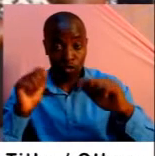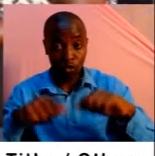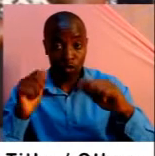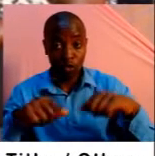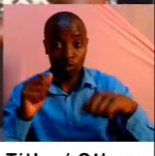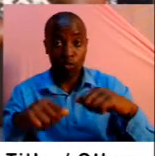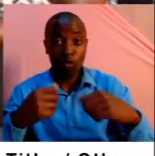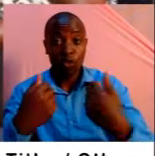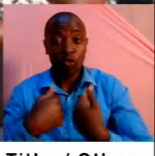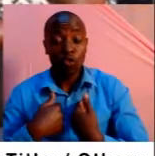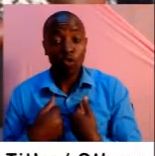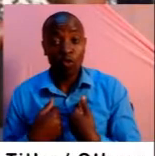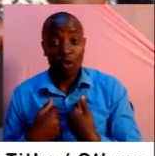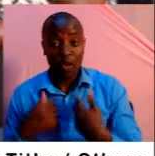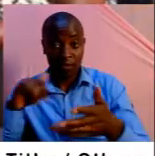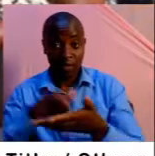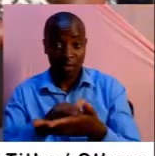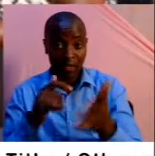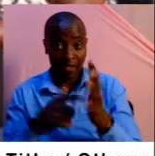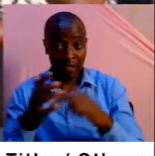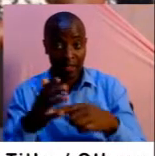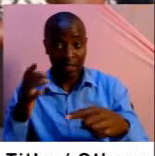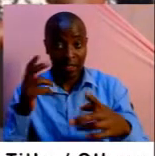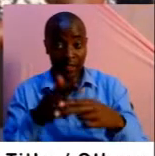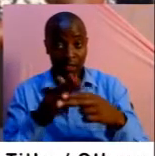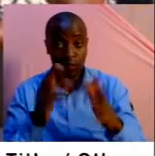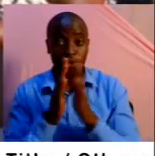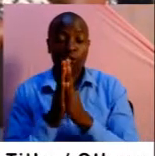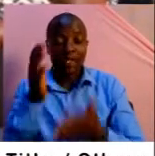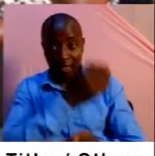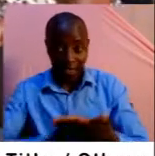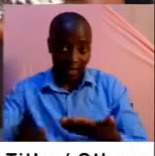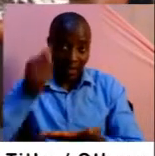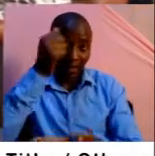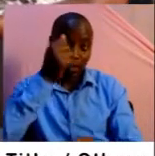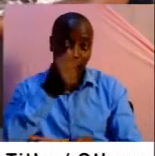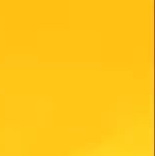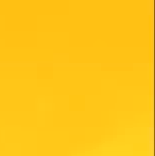Amen. Amen.